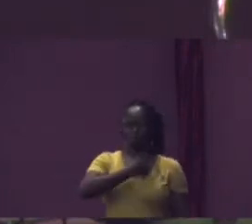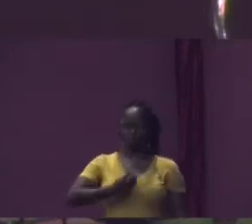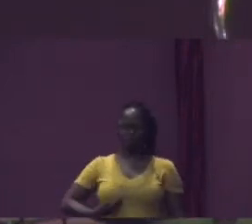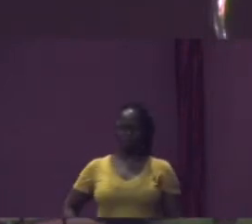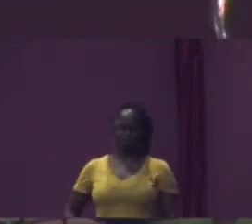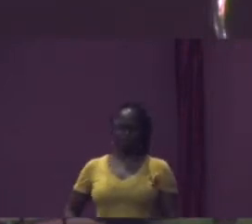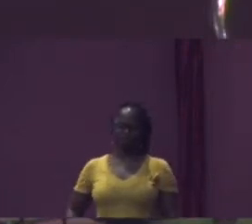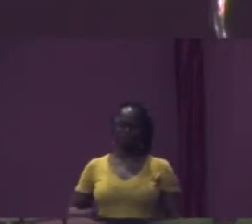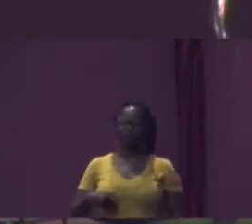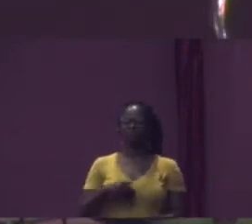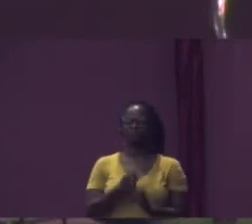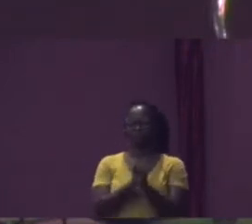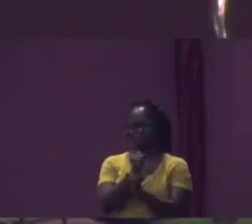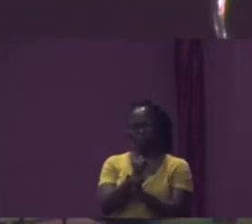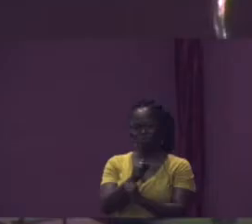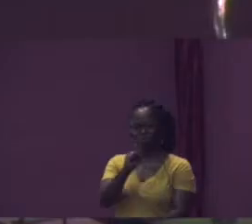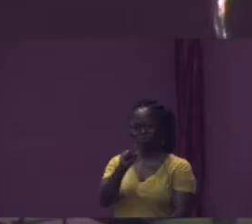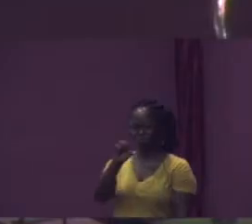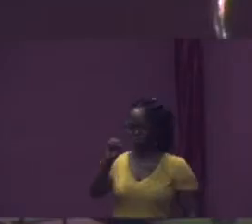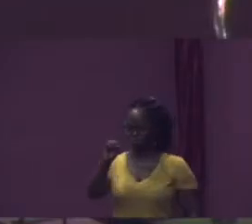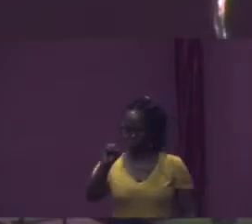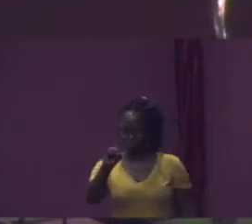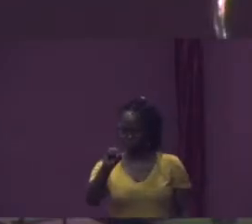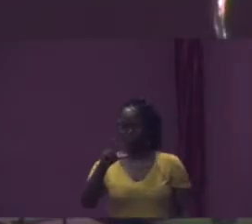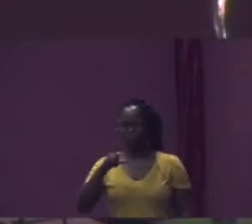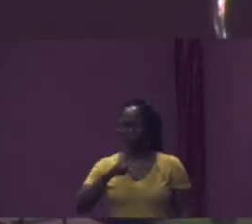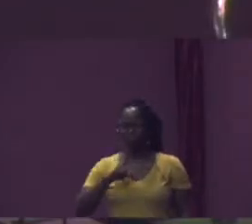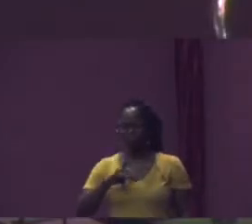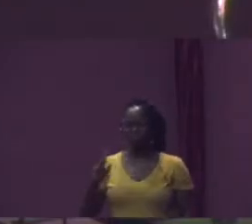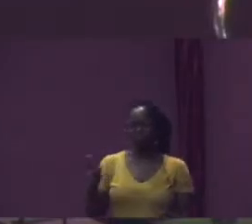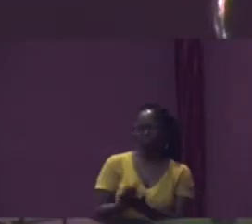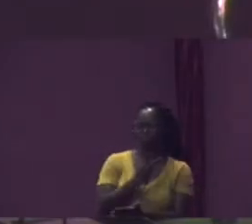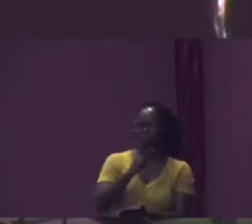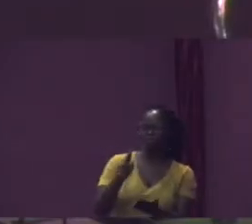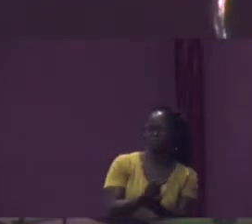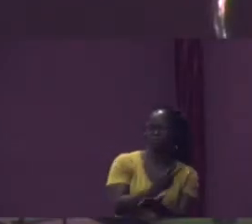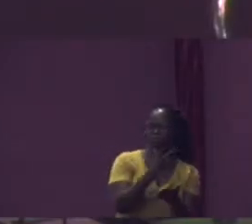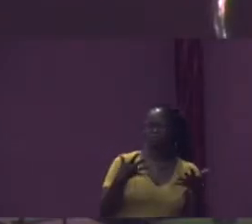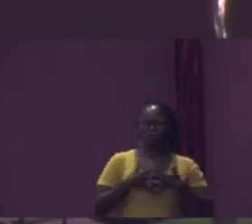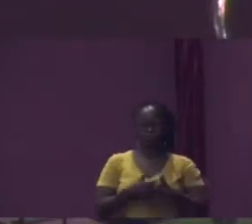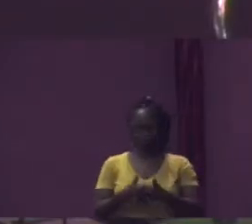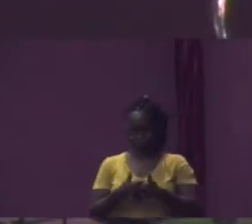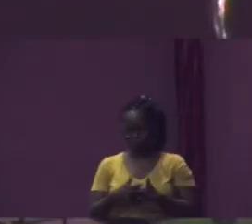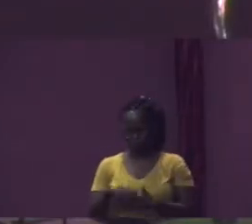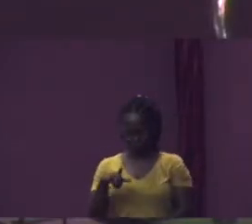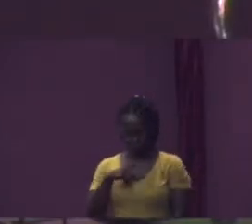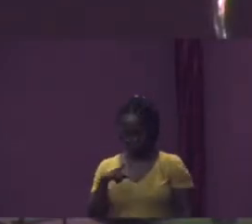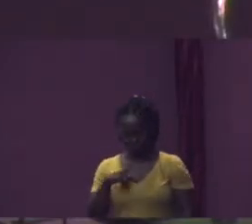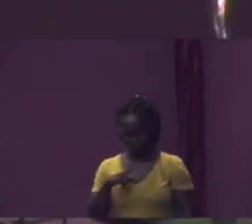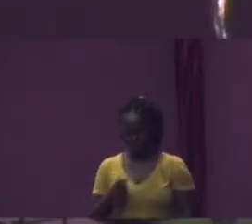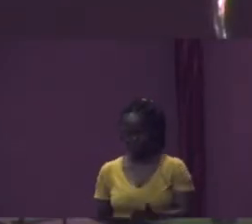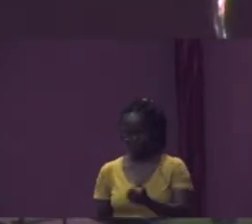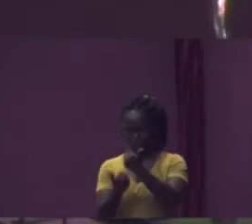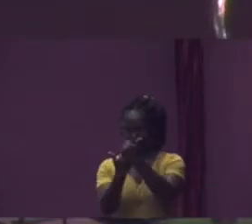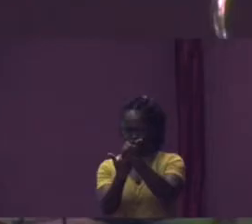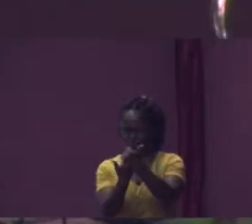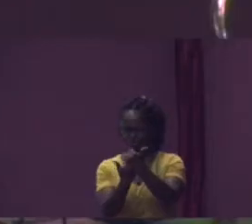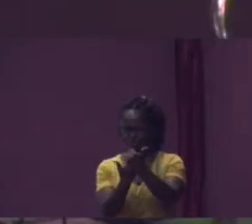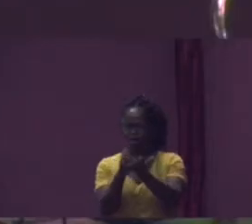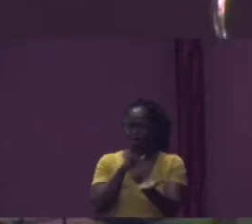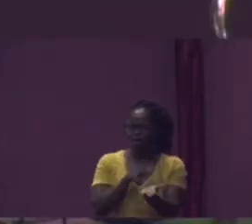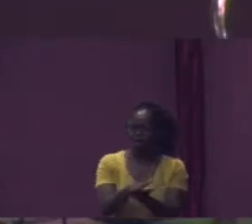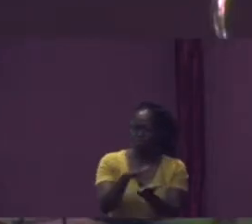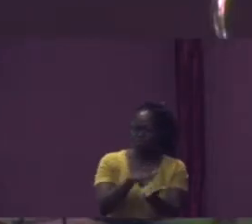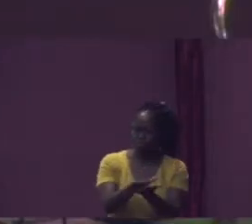a complicated set of factors. Medical administrator Ivan Colon published an article in the Puerto Rican Medical